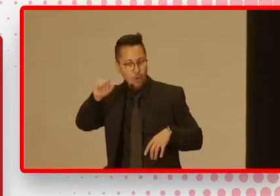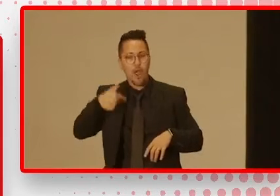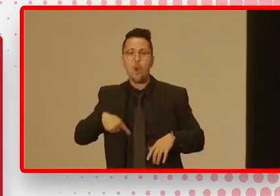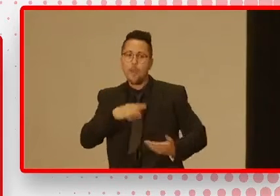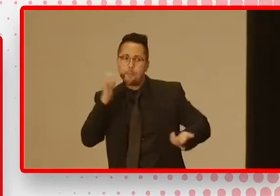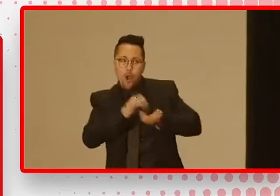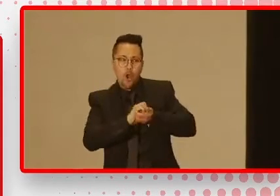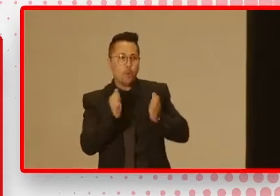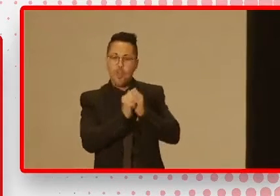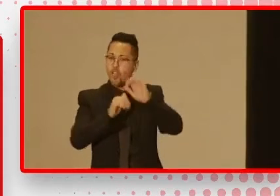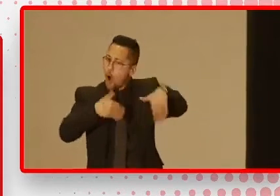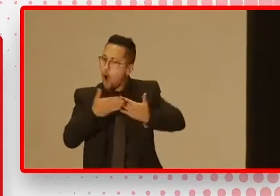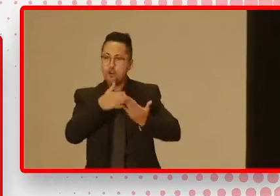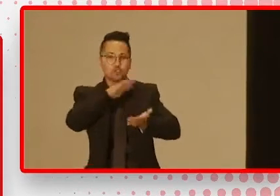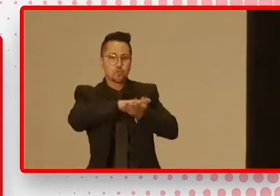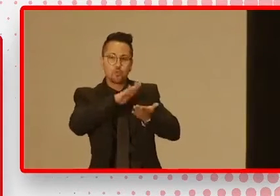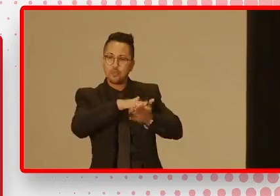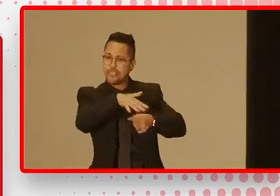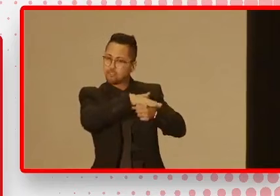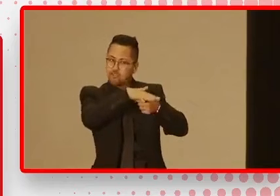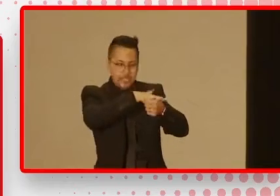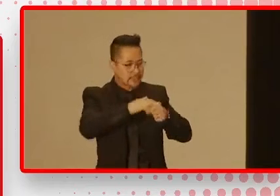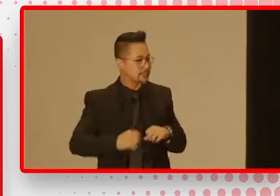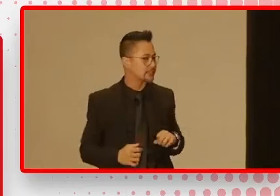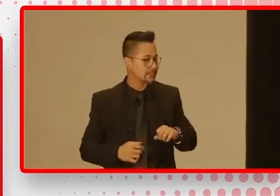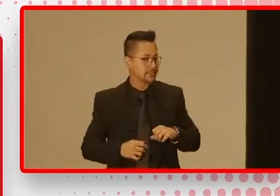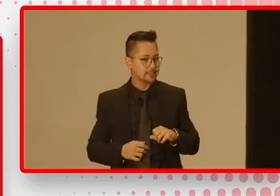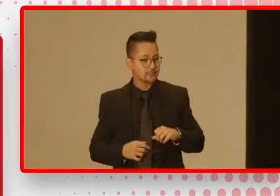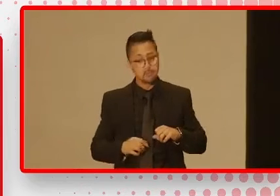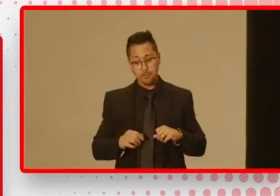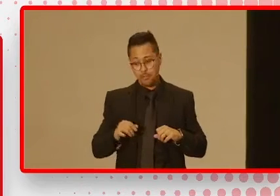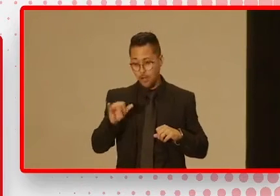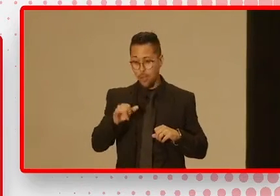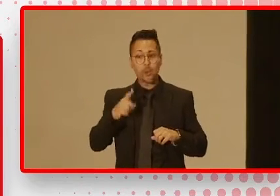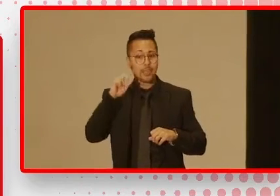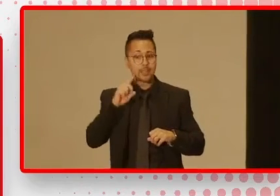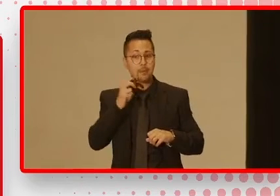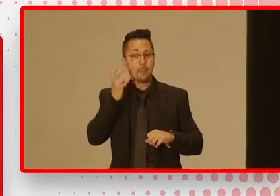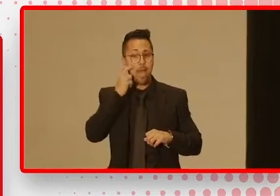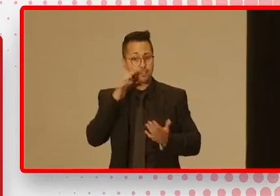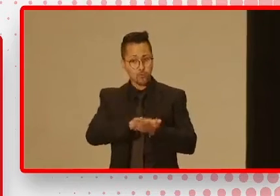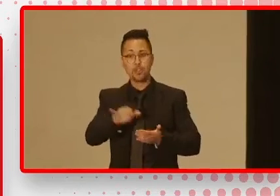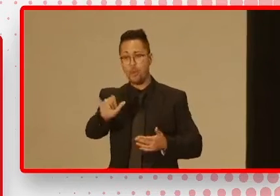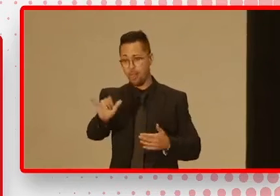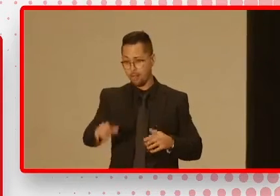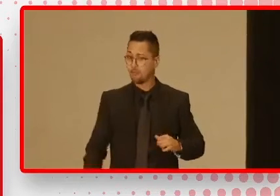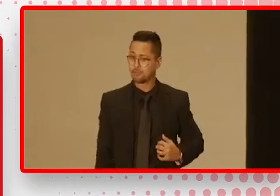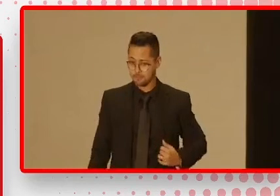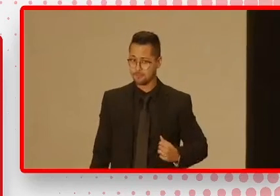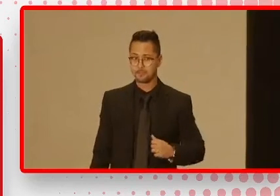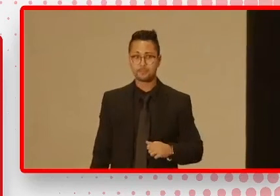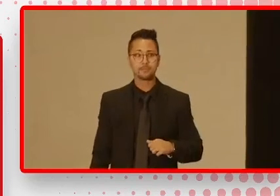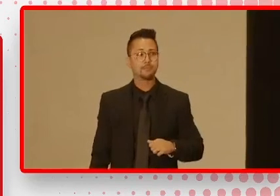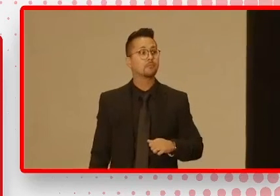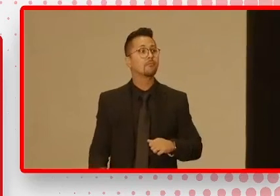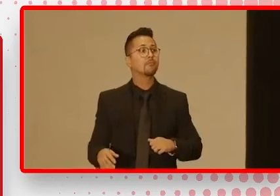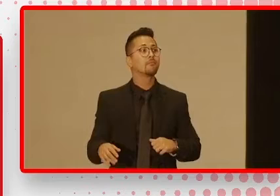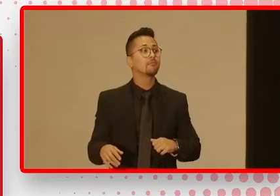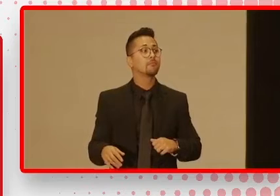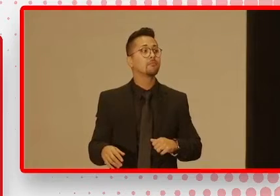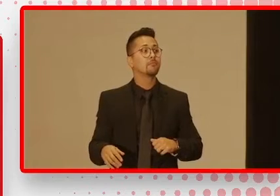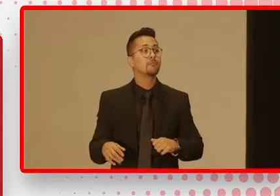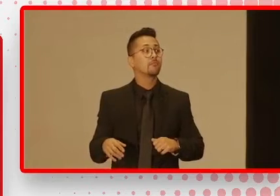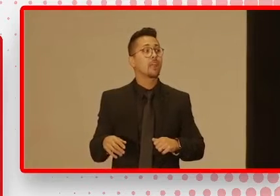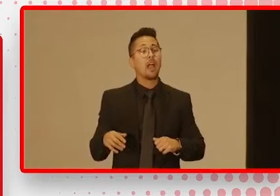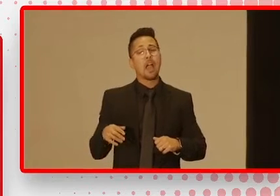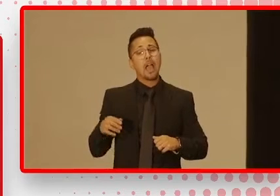all school districts, including the deafblind school. Do I have any questions about this part?